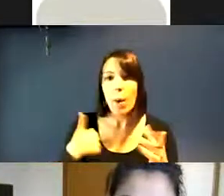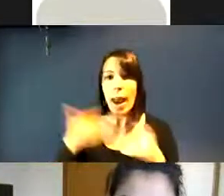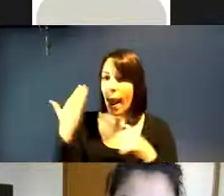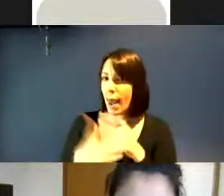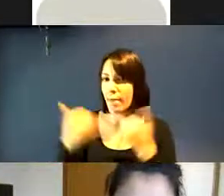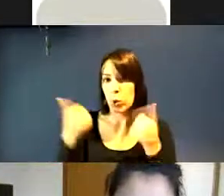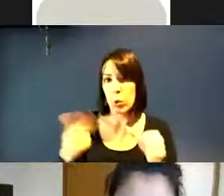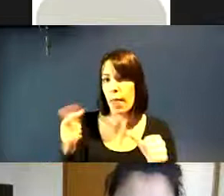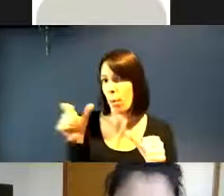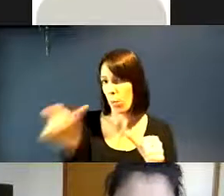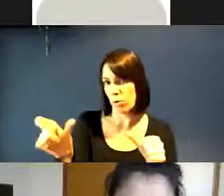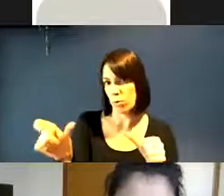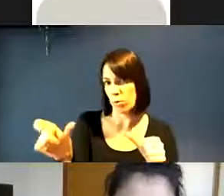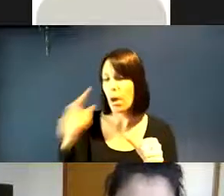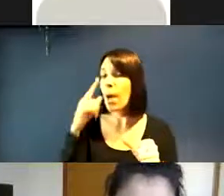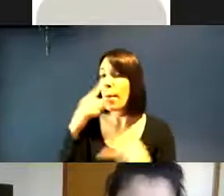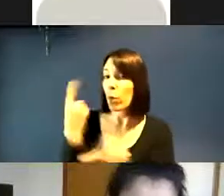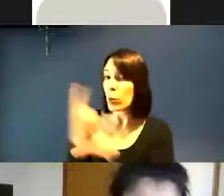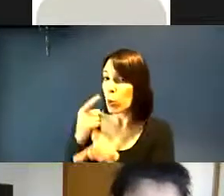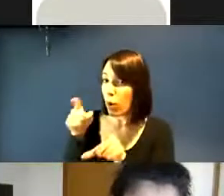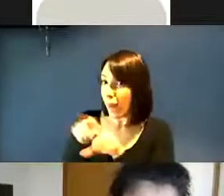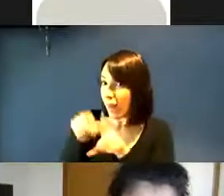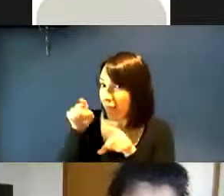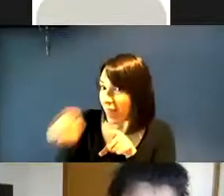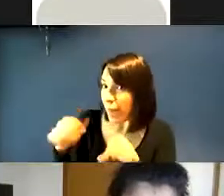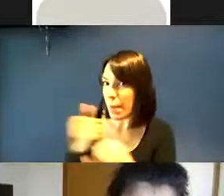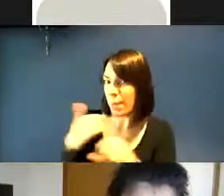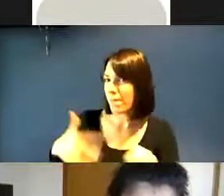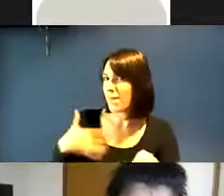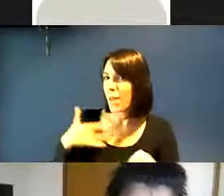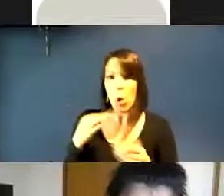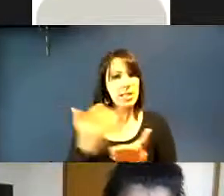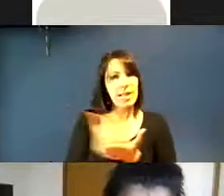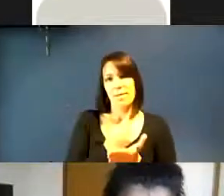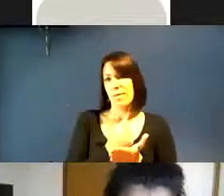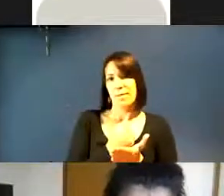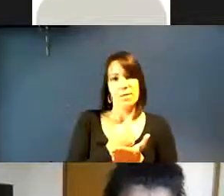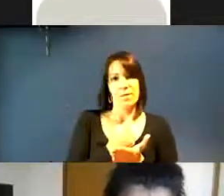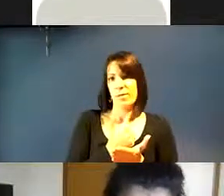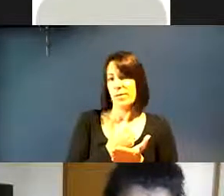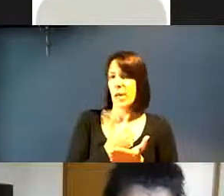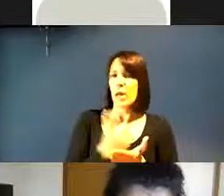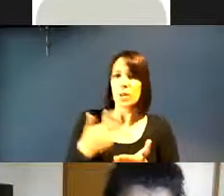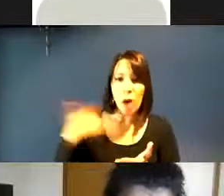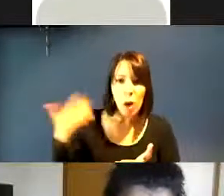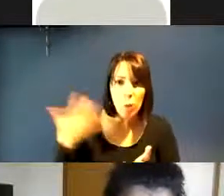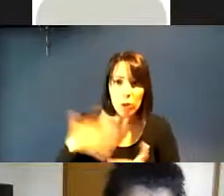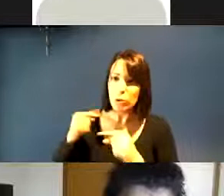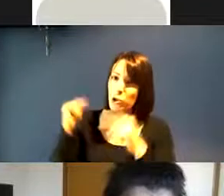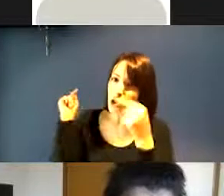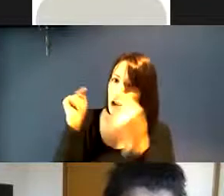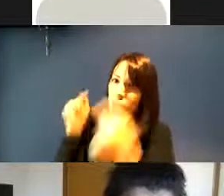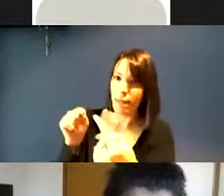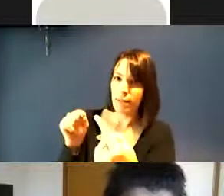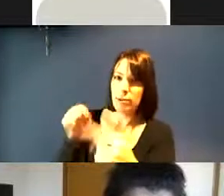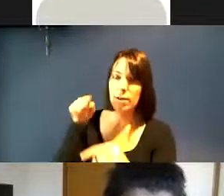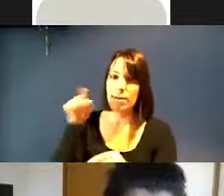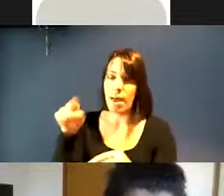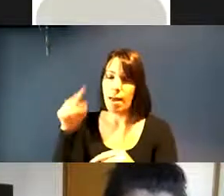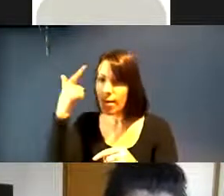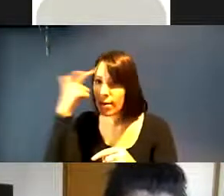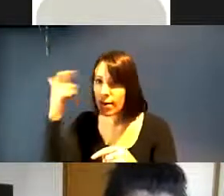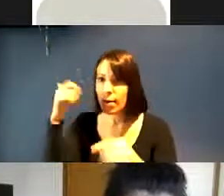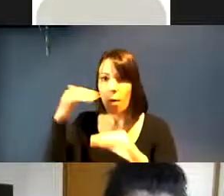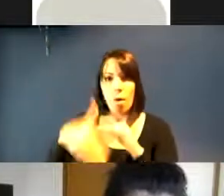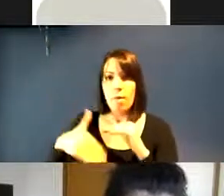safe. Therefore, I choose to challenge the ongoing infantilization of women with disabilities.